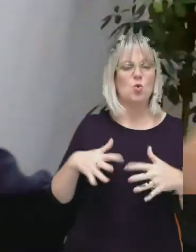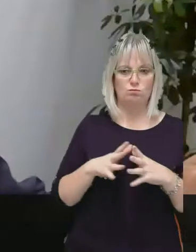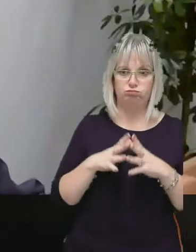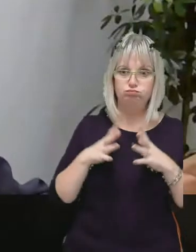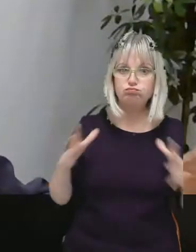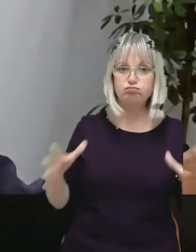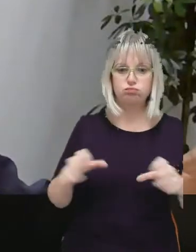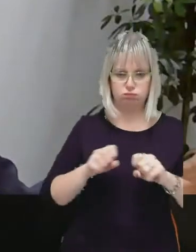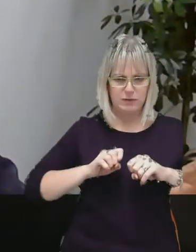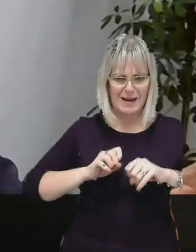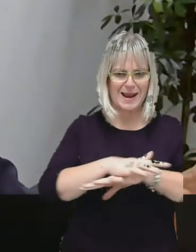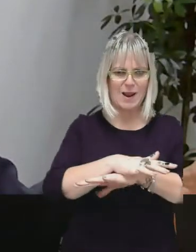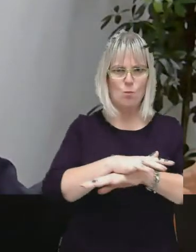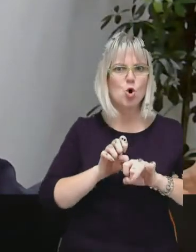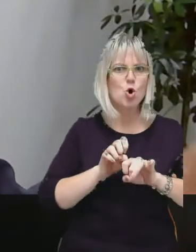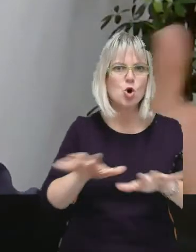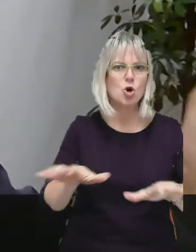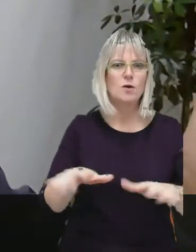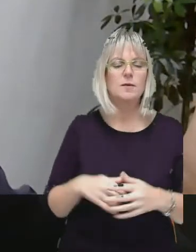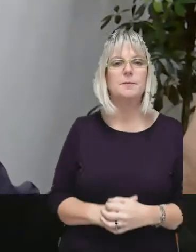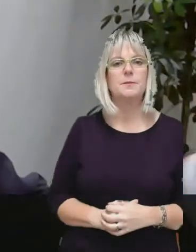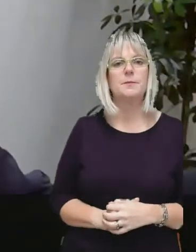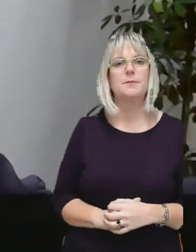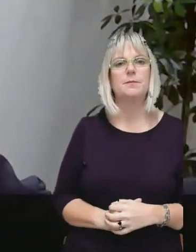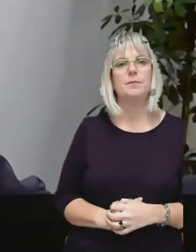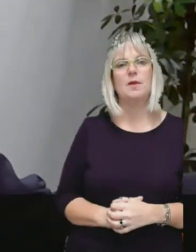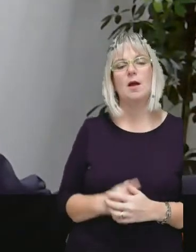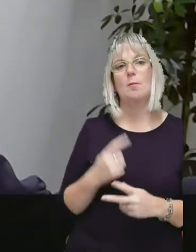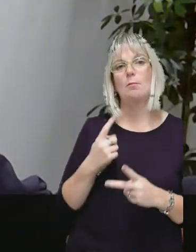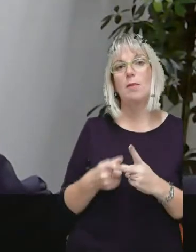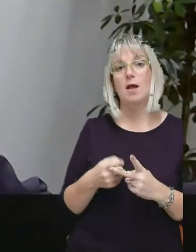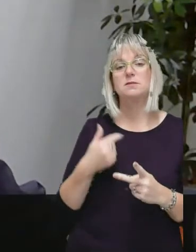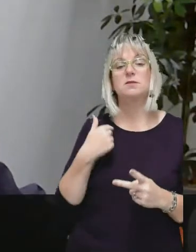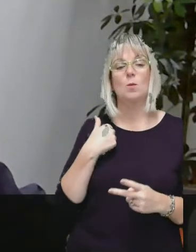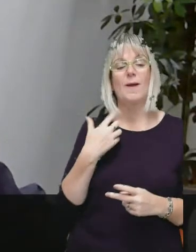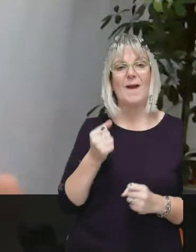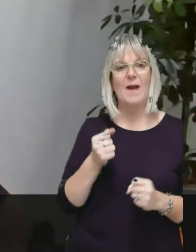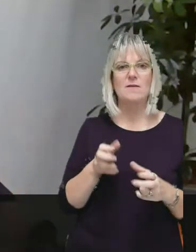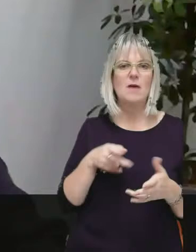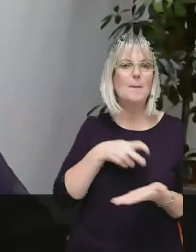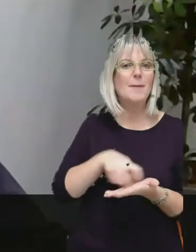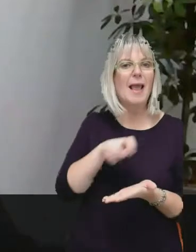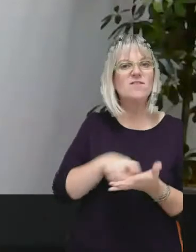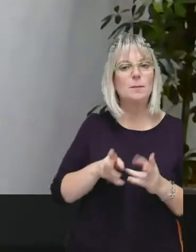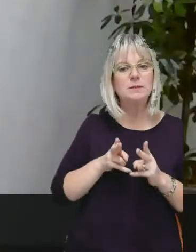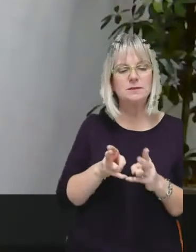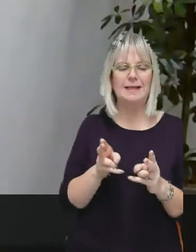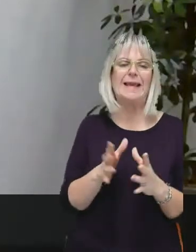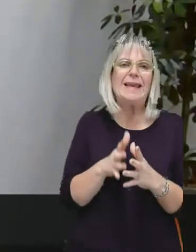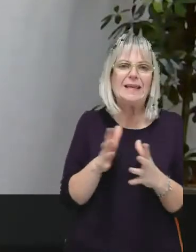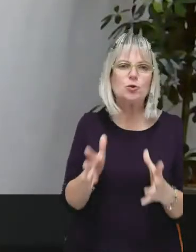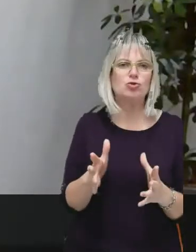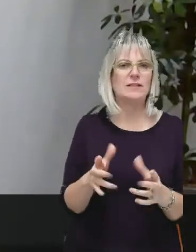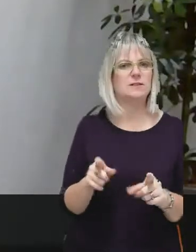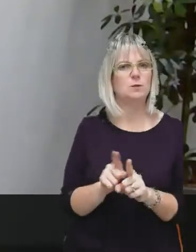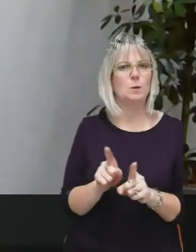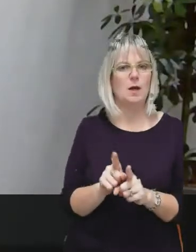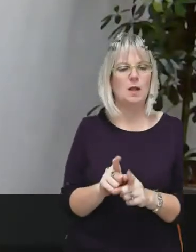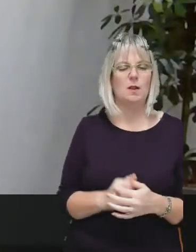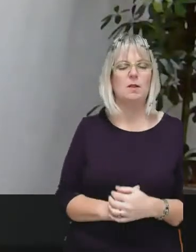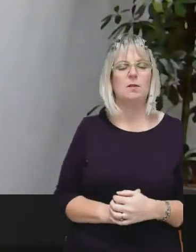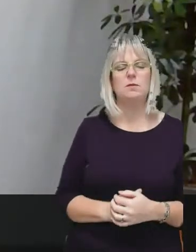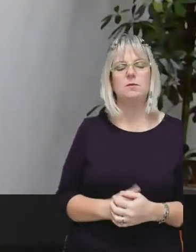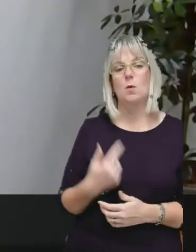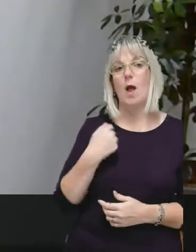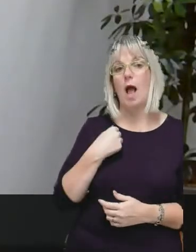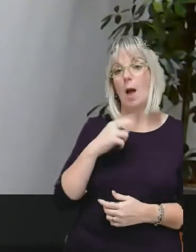of additional space for walking. We've increased our pavements as well. I'm looking forward to 2021 September,